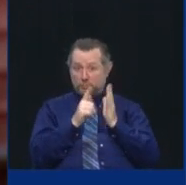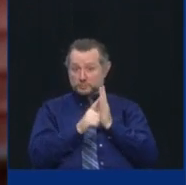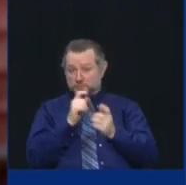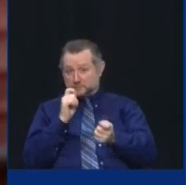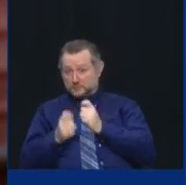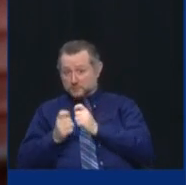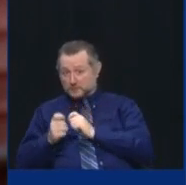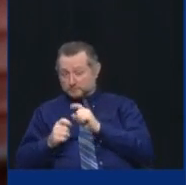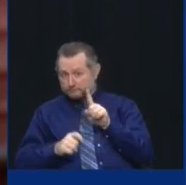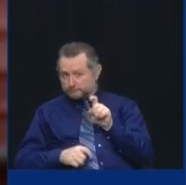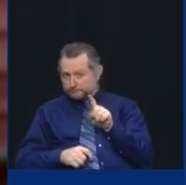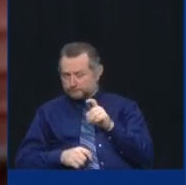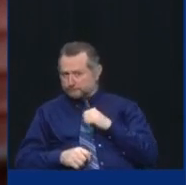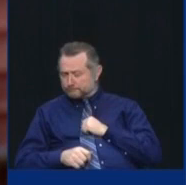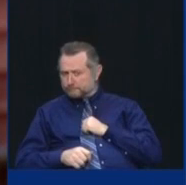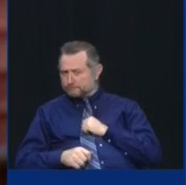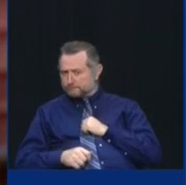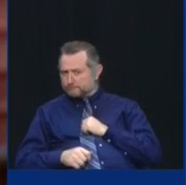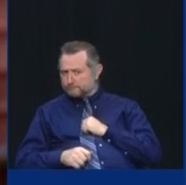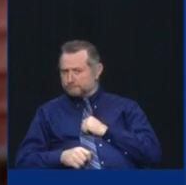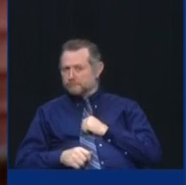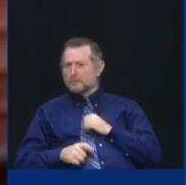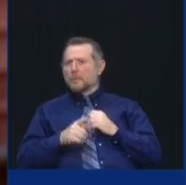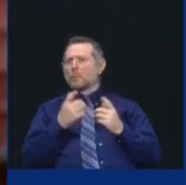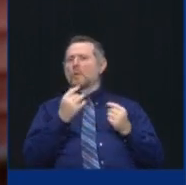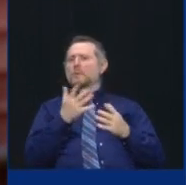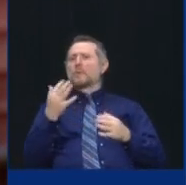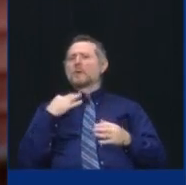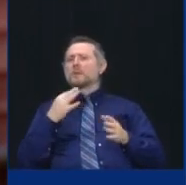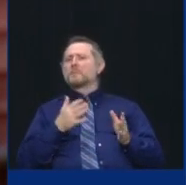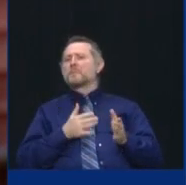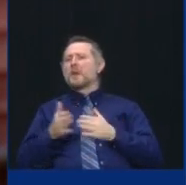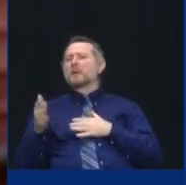any? What would you do?